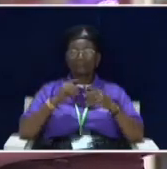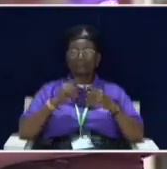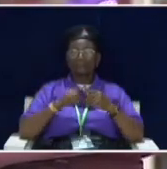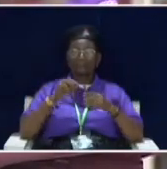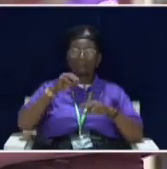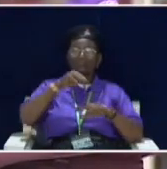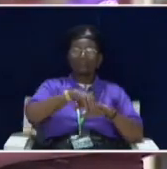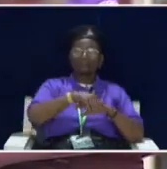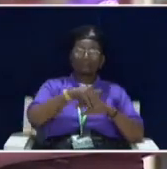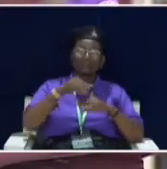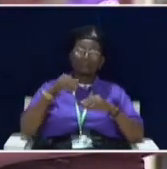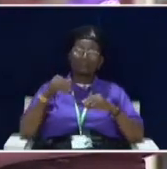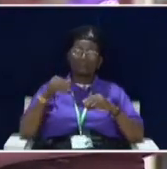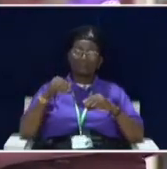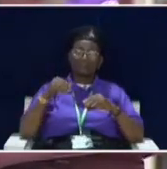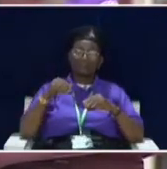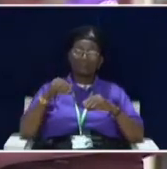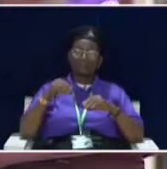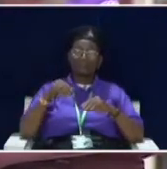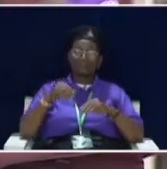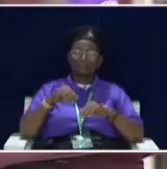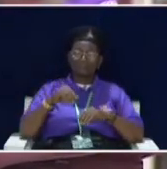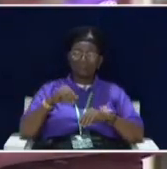Tonight, lale yi,